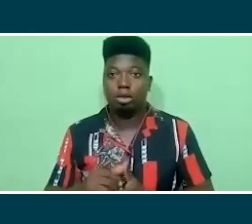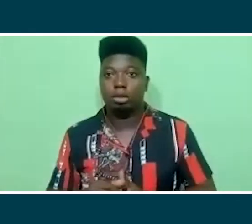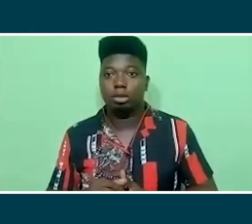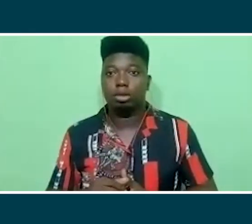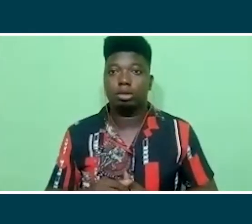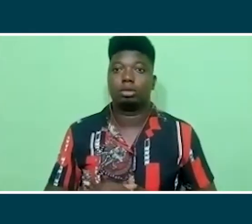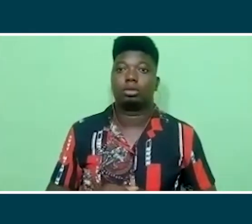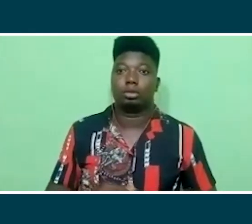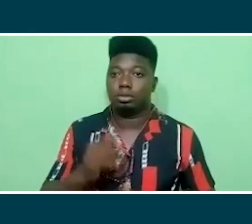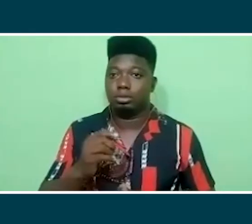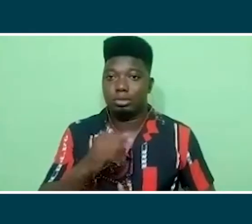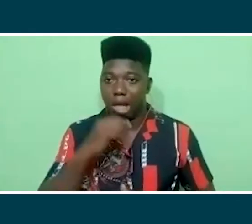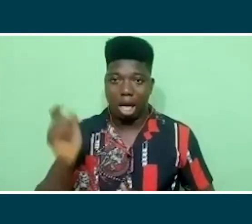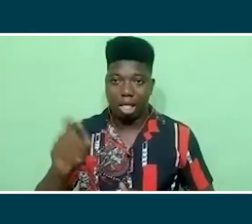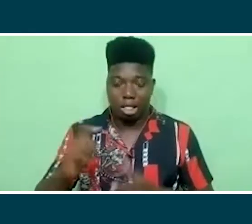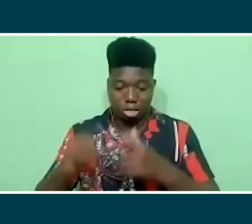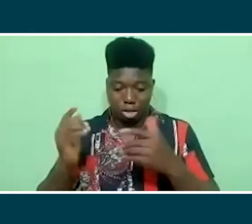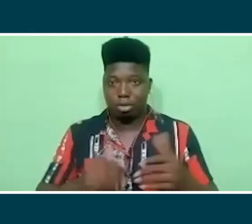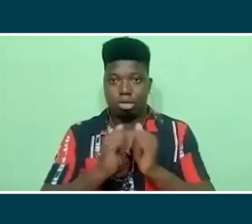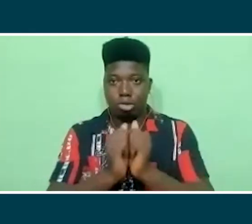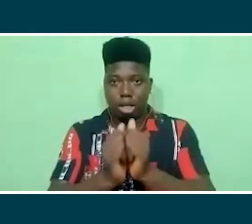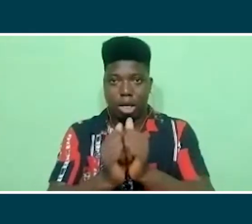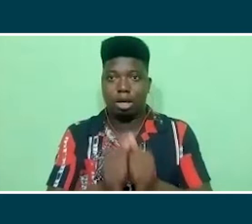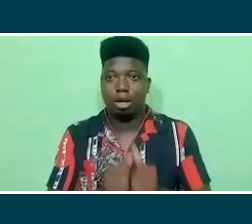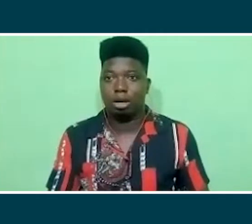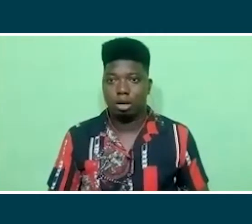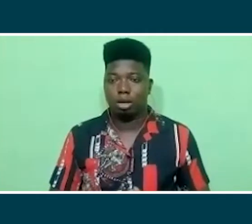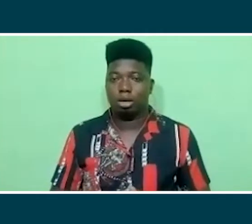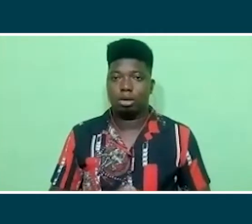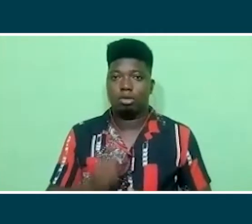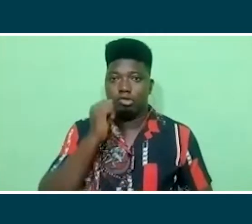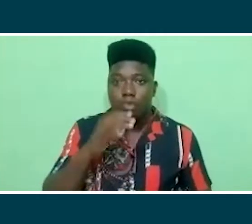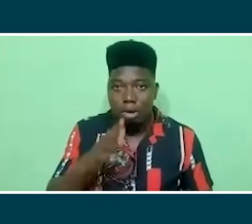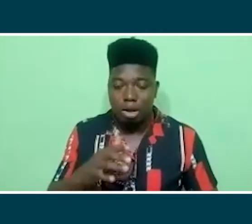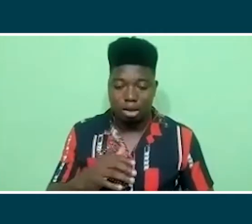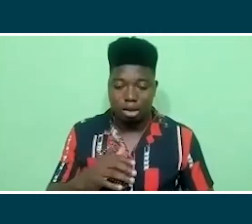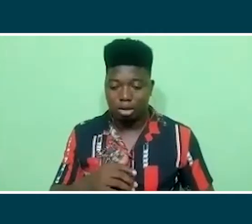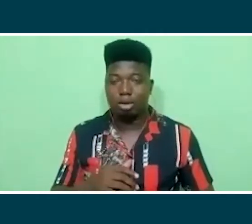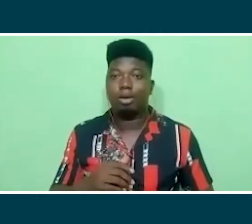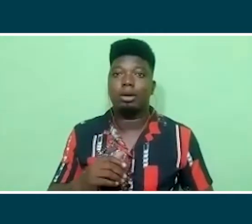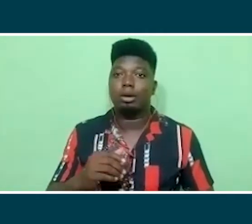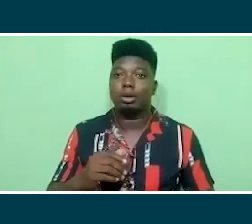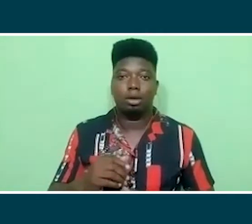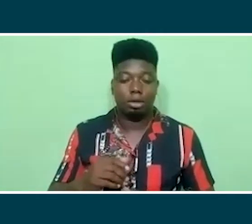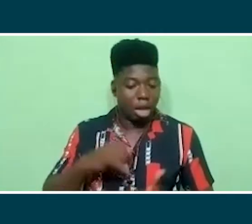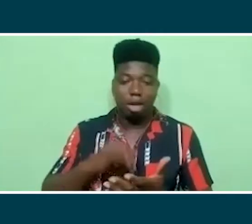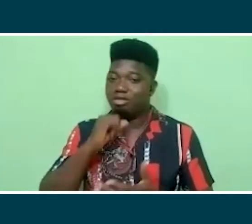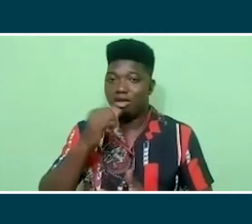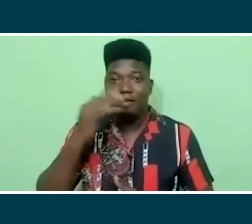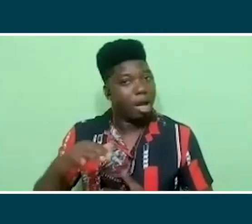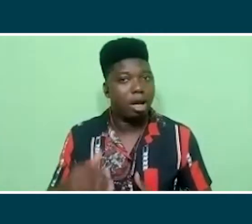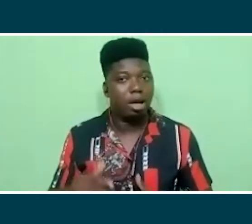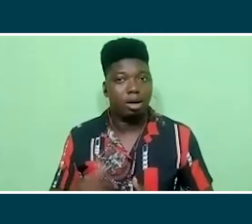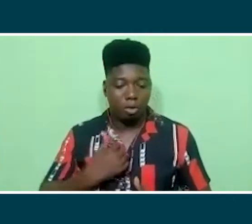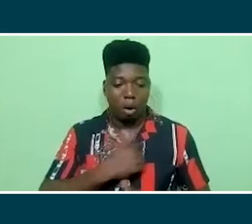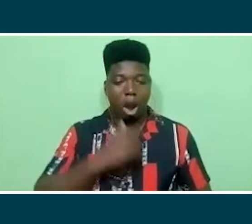us together, but mainly it's uplifting women, which is not a bad thing. but we need to understand that we coexist,